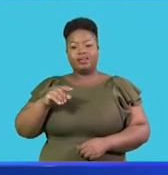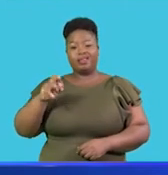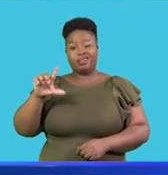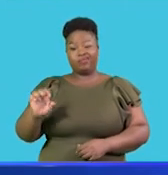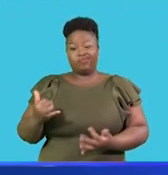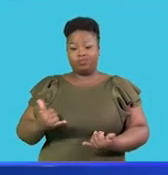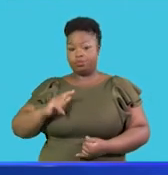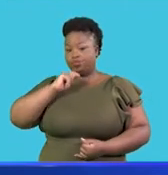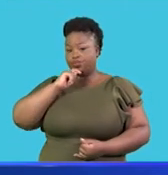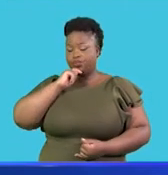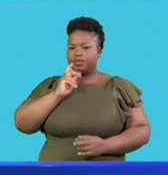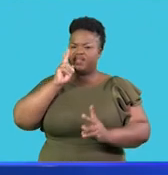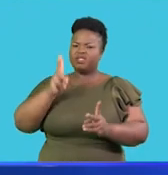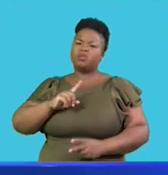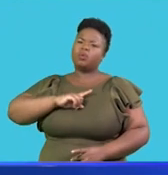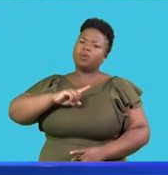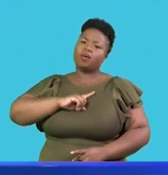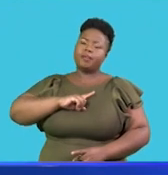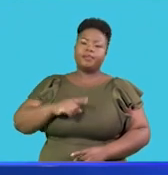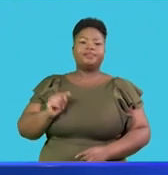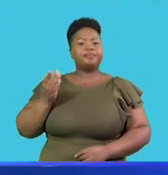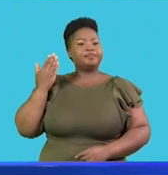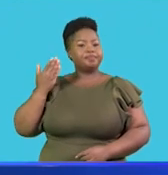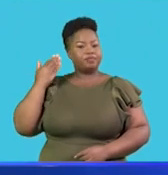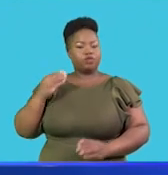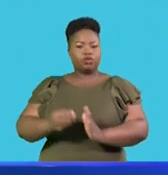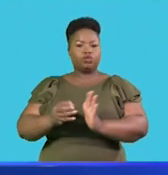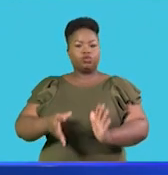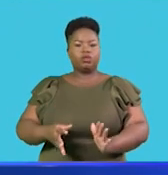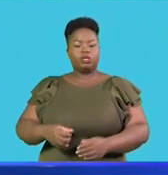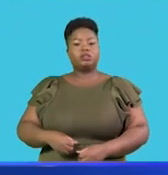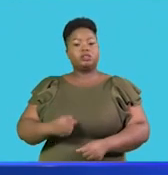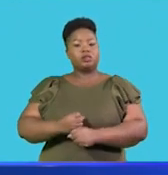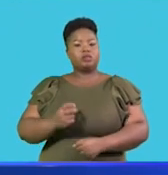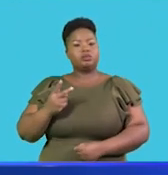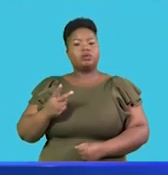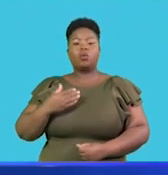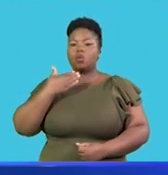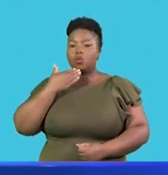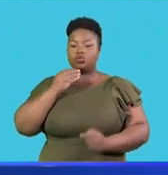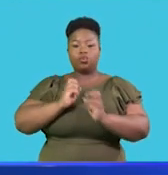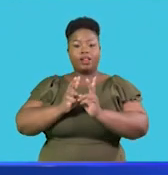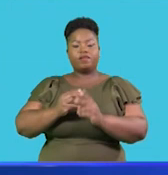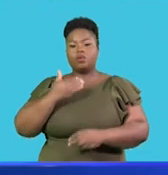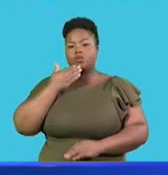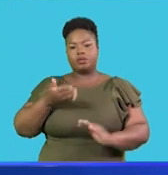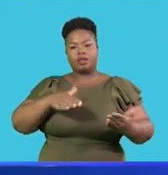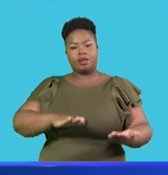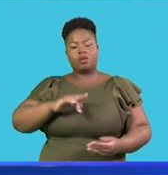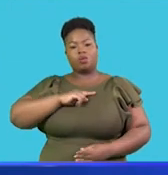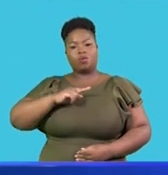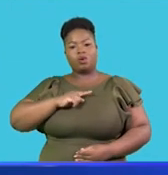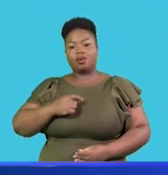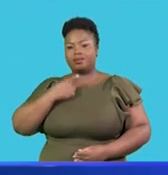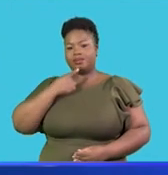kajeno. Ketelo ena e latela ketsahalo eo ho yona moithuti wa sehlopha sa borobedi a ileng a hlokahala ka laboraro ka morao ho tlaleho tsa